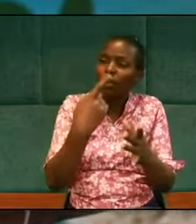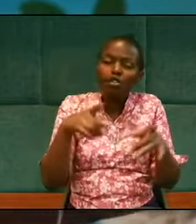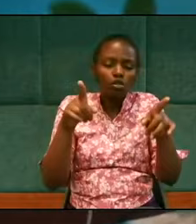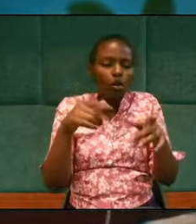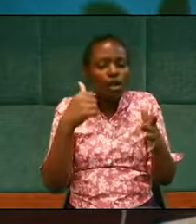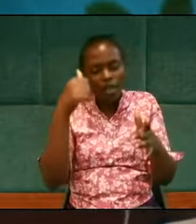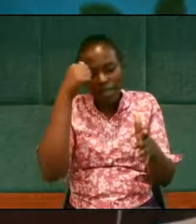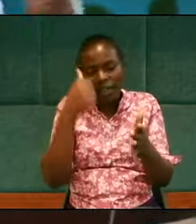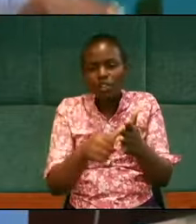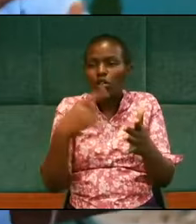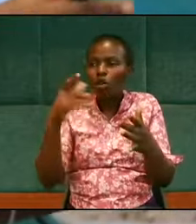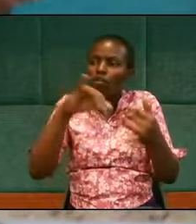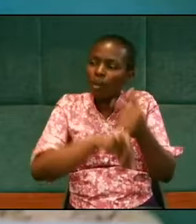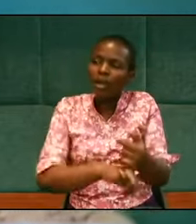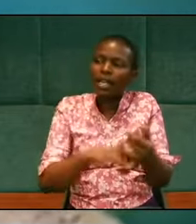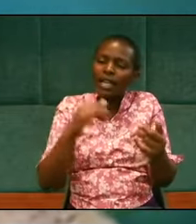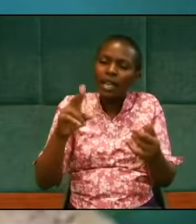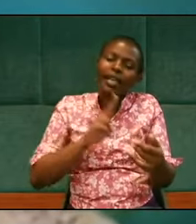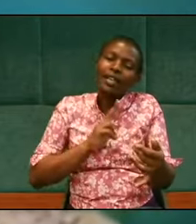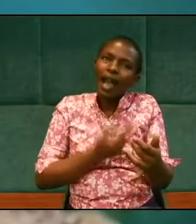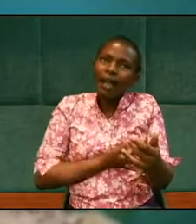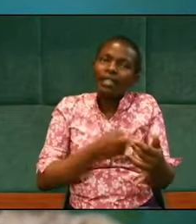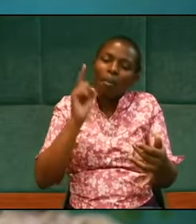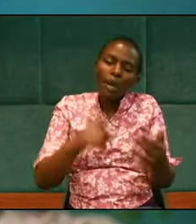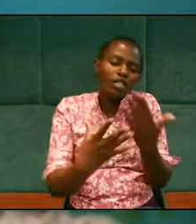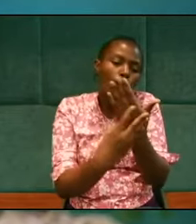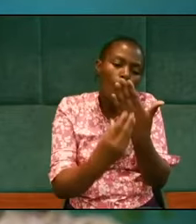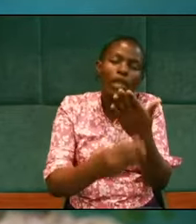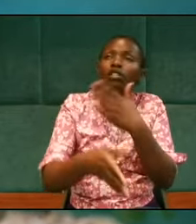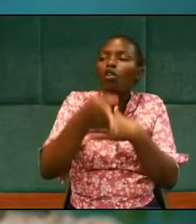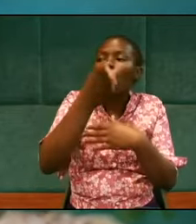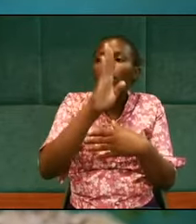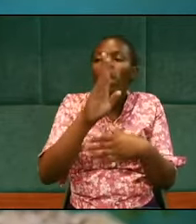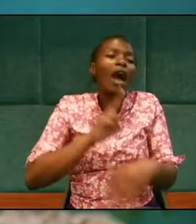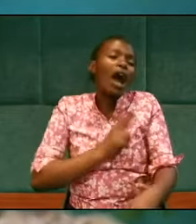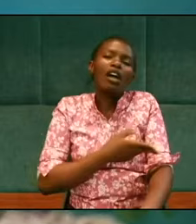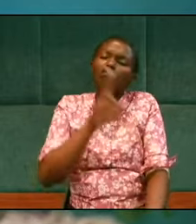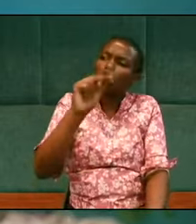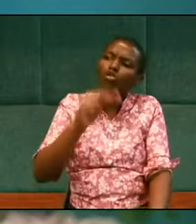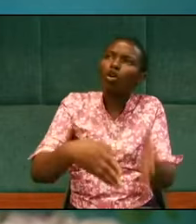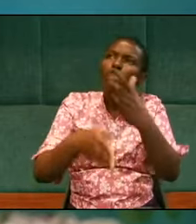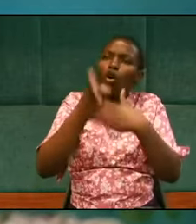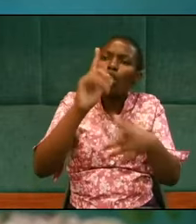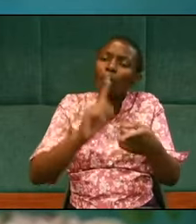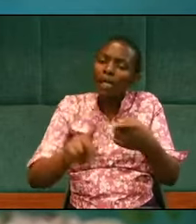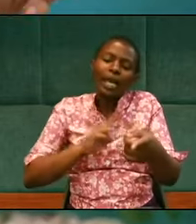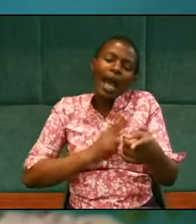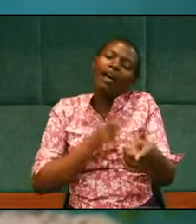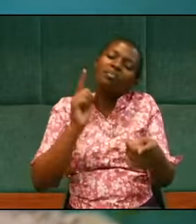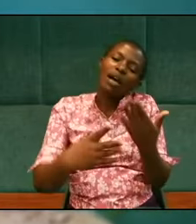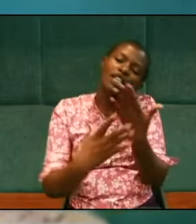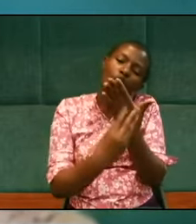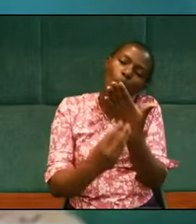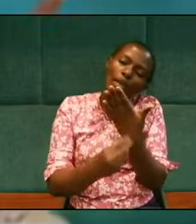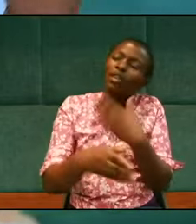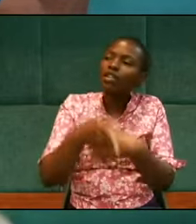mirror God's image. We are to photocopy God. We are not the original. So the question is this. The person you are